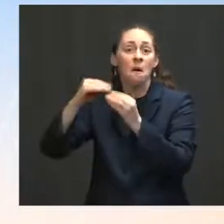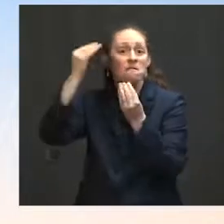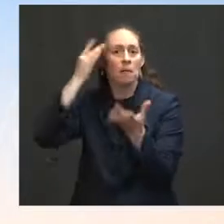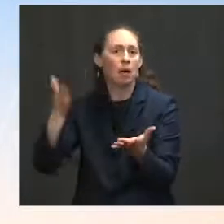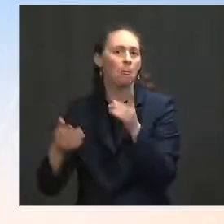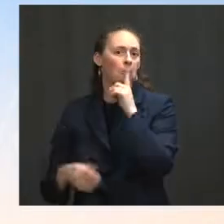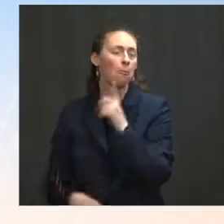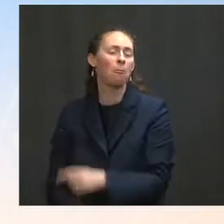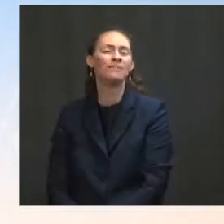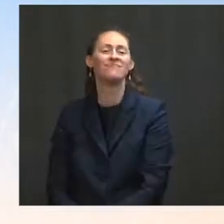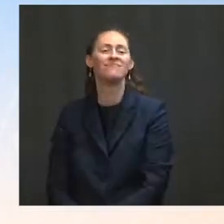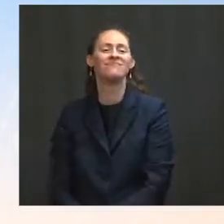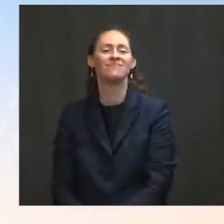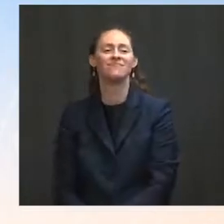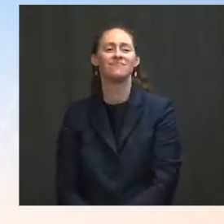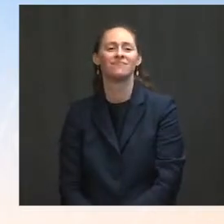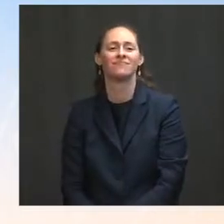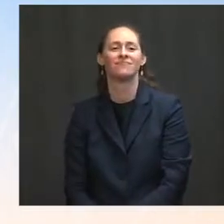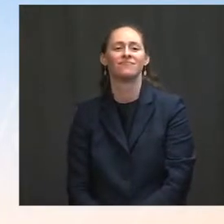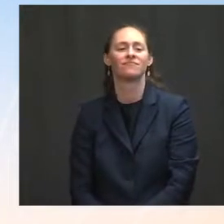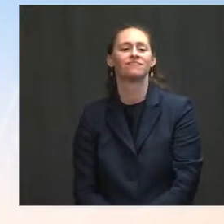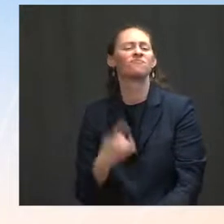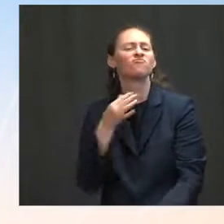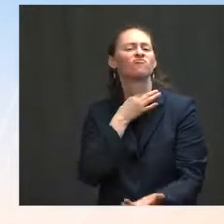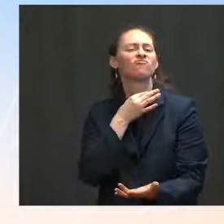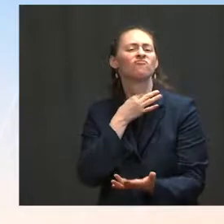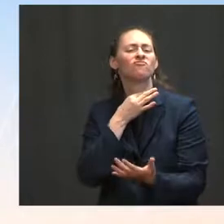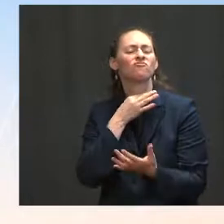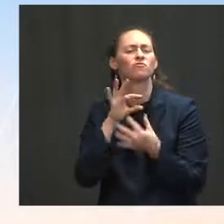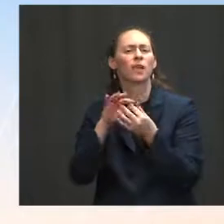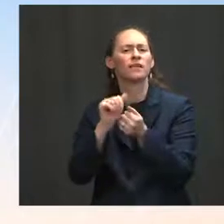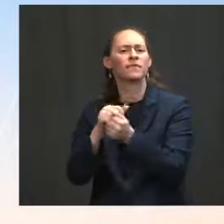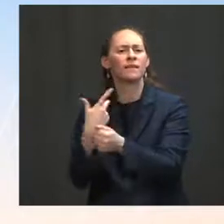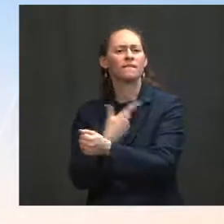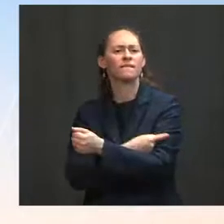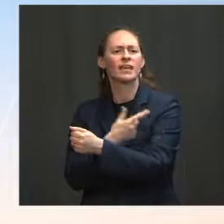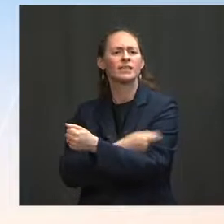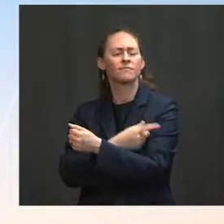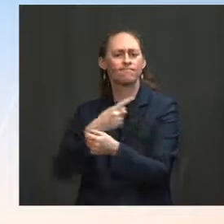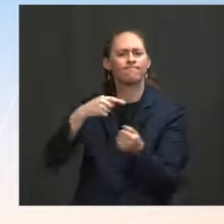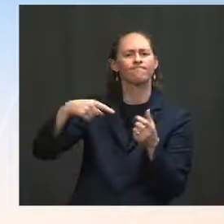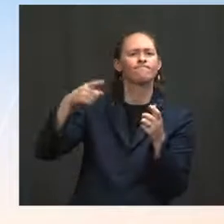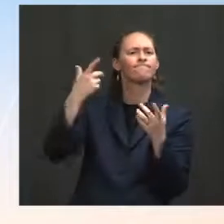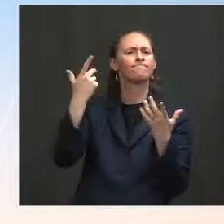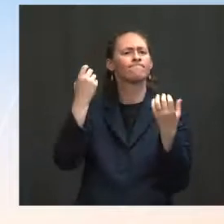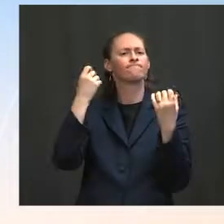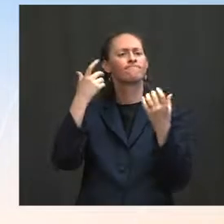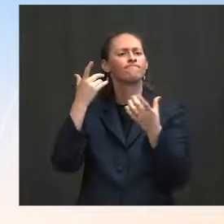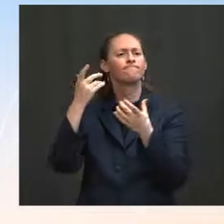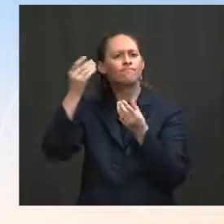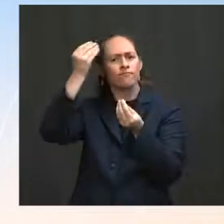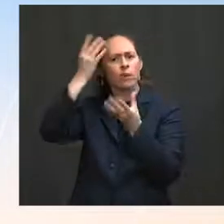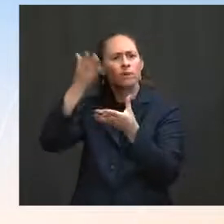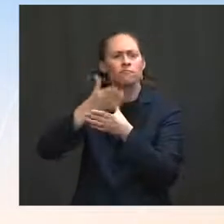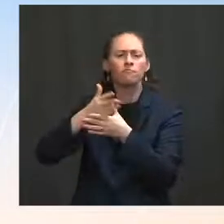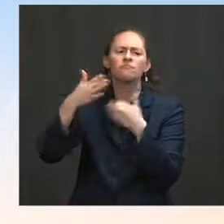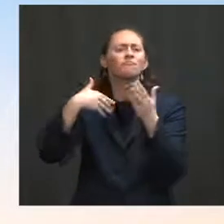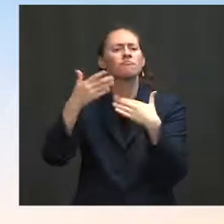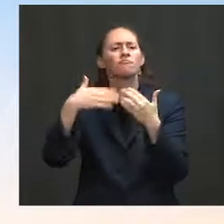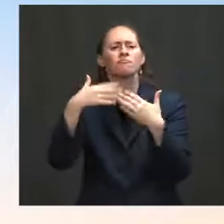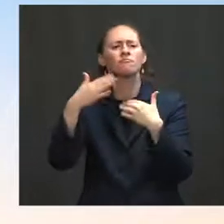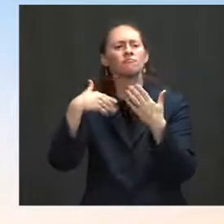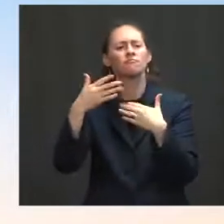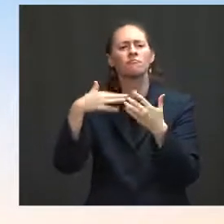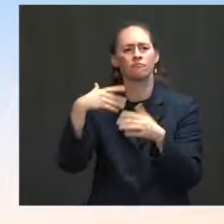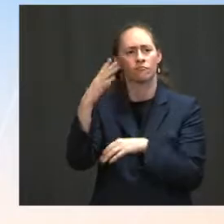On vaccine sharing, many humanitarian organizations say that despite the 1 billion doses pledged by G7, the lion's share of which is